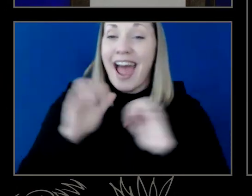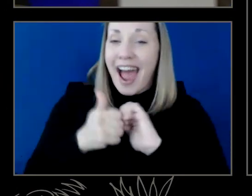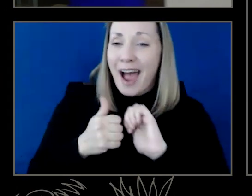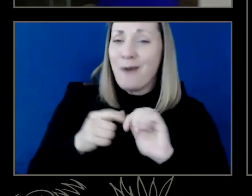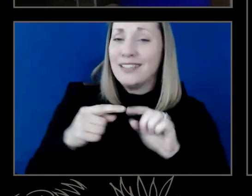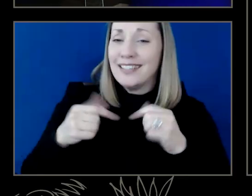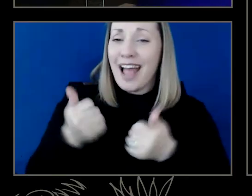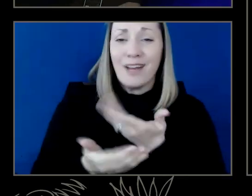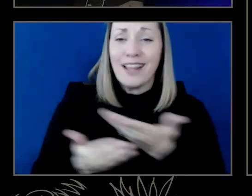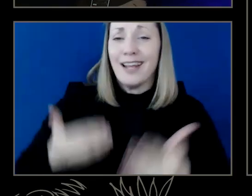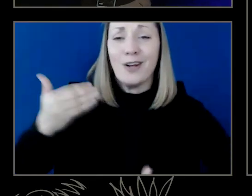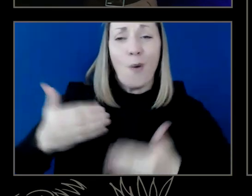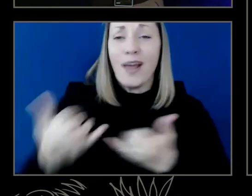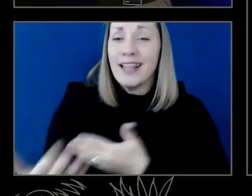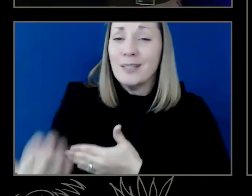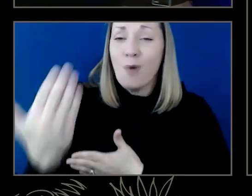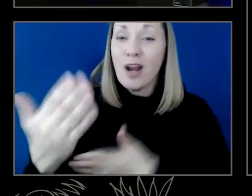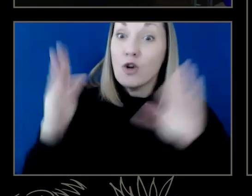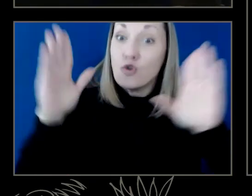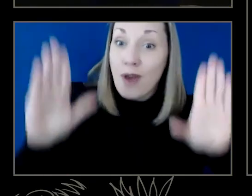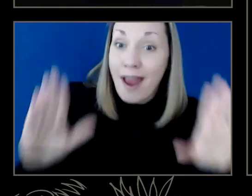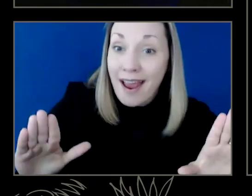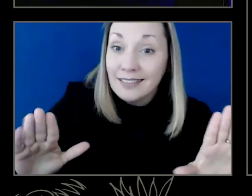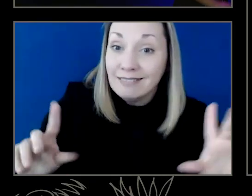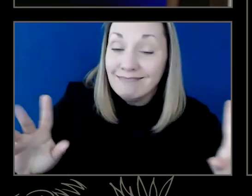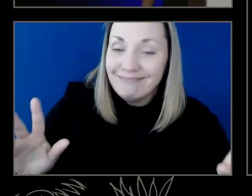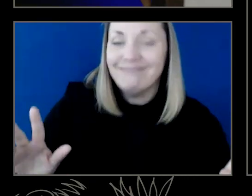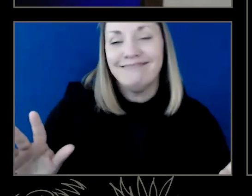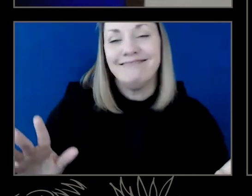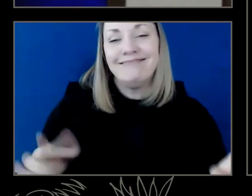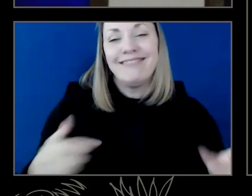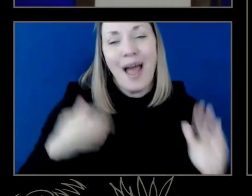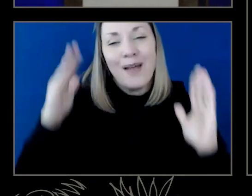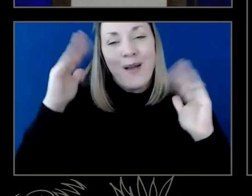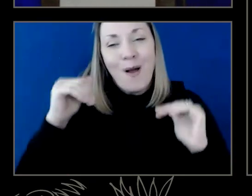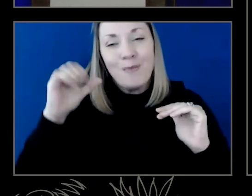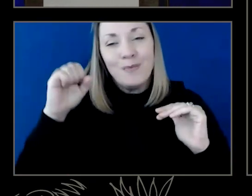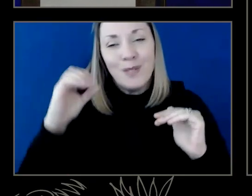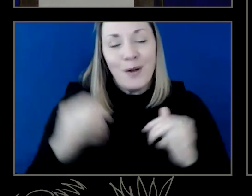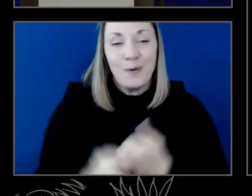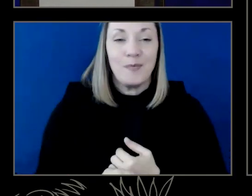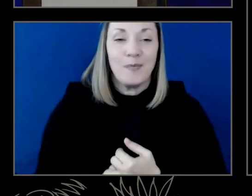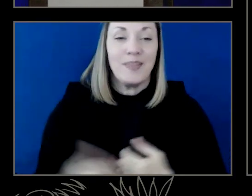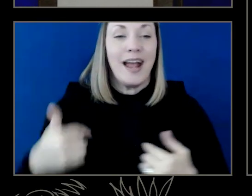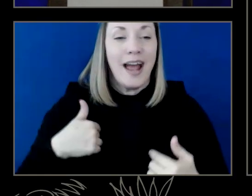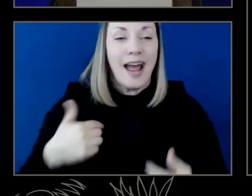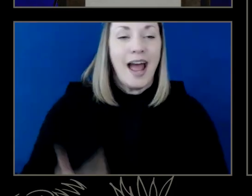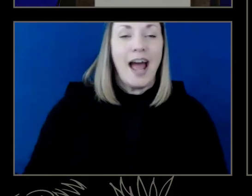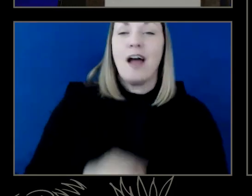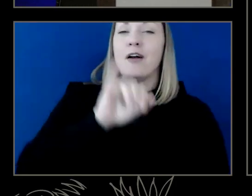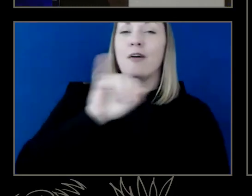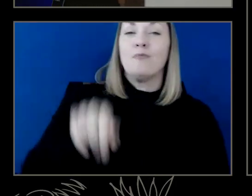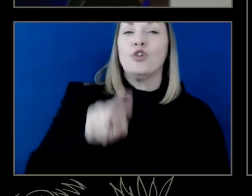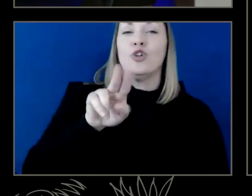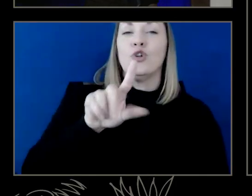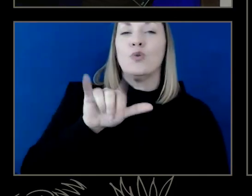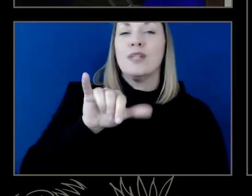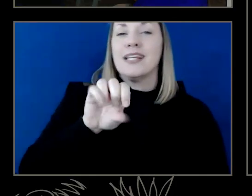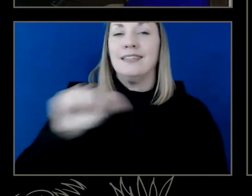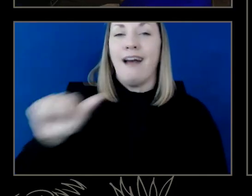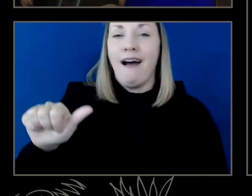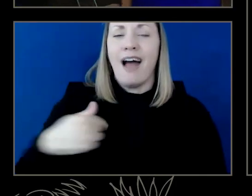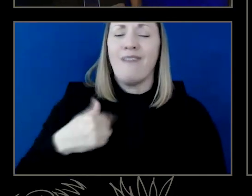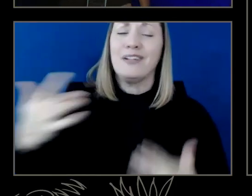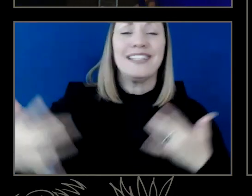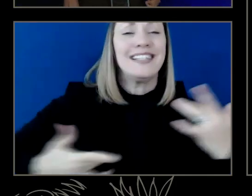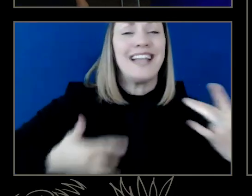doing this morning? Great? Yeah, I hope so. I'm Julissa. I'm super excited